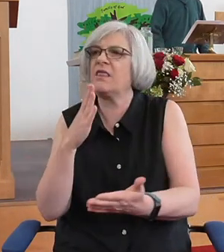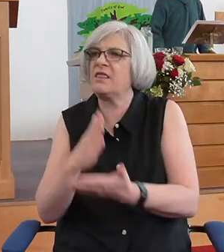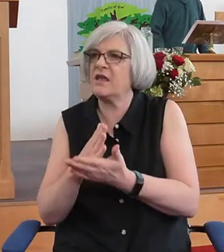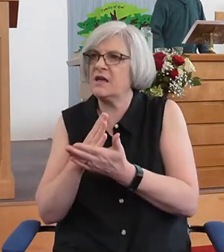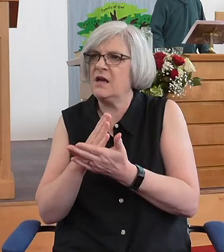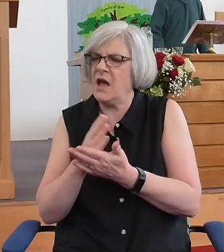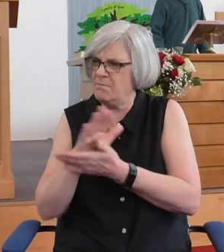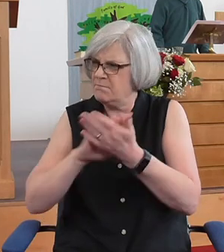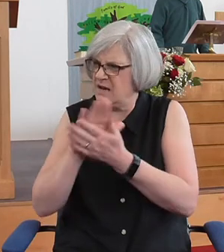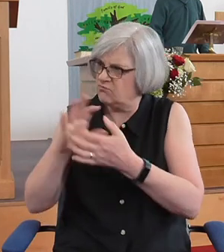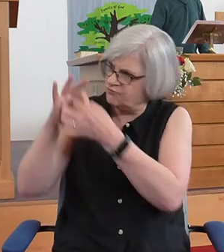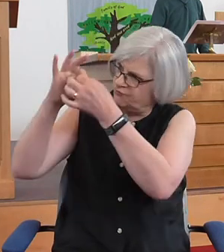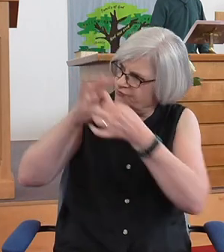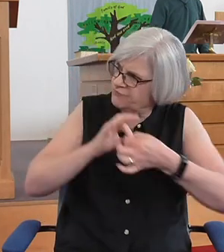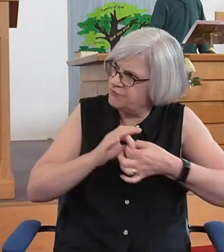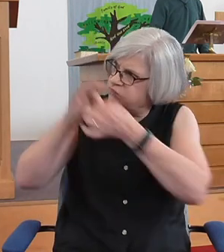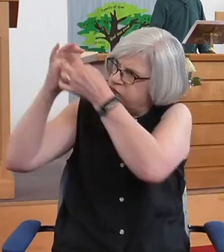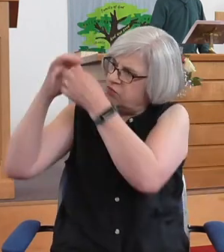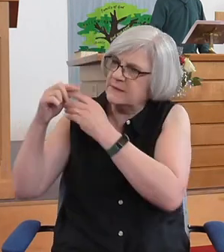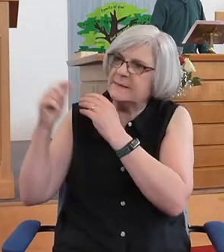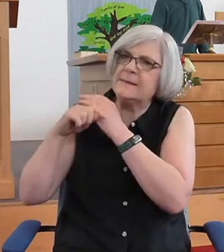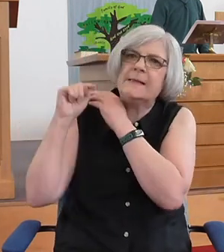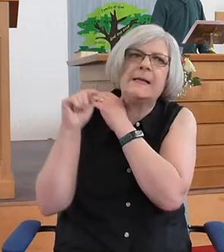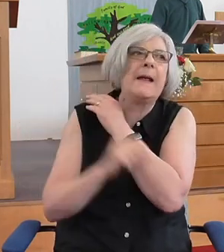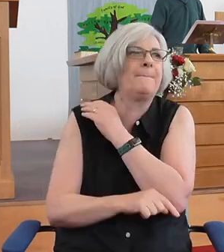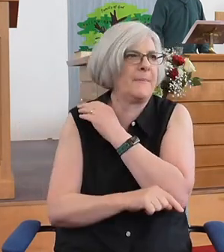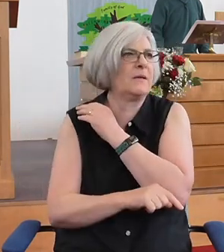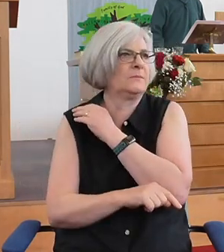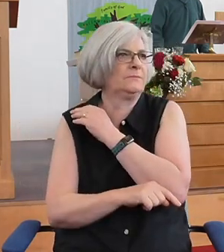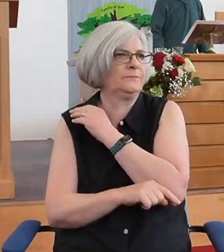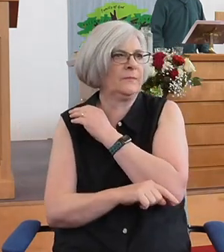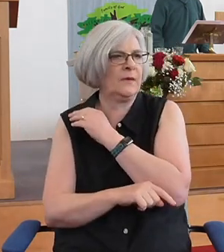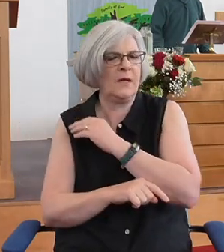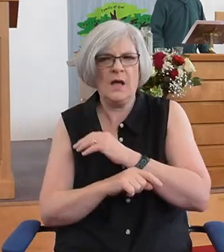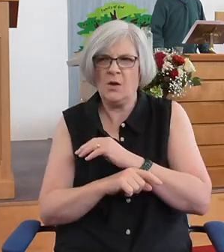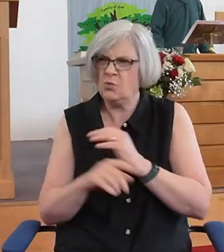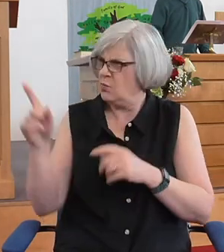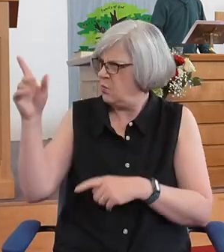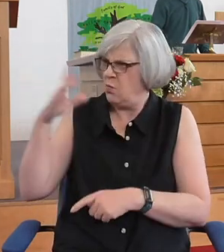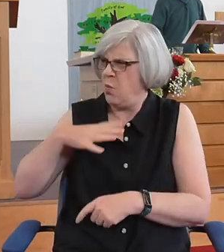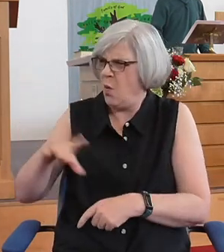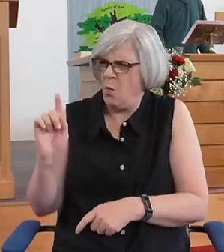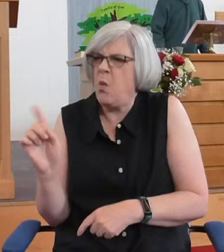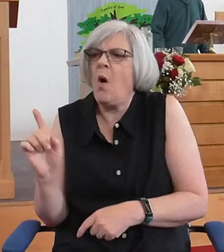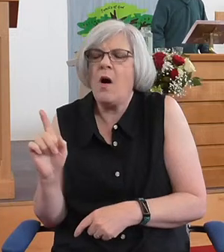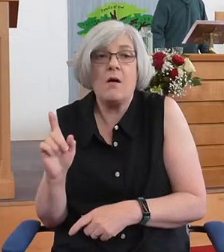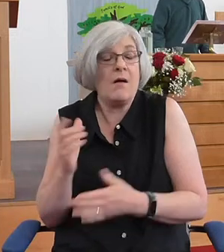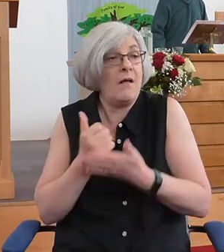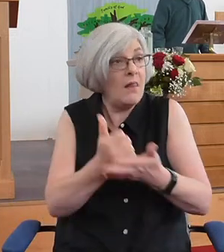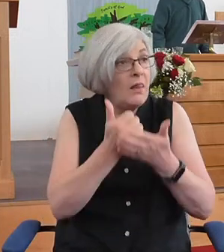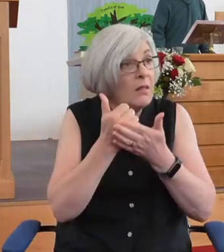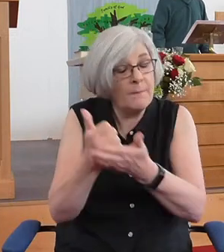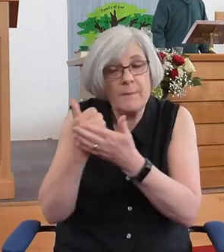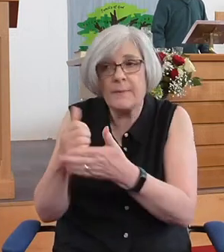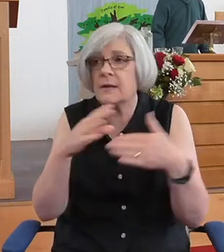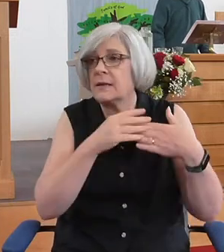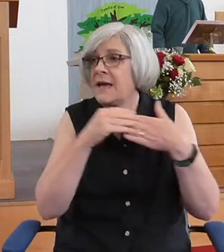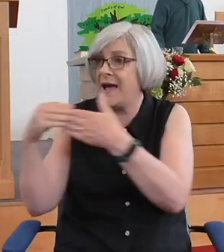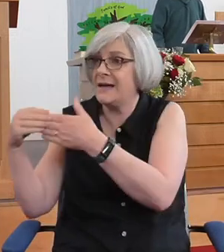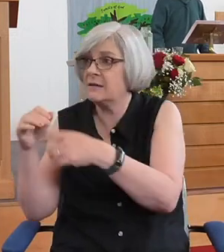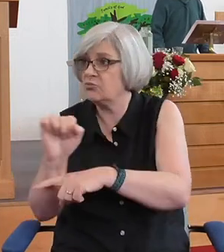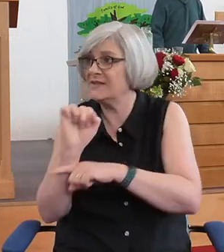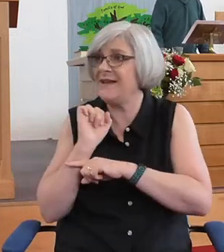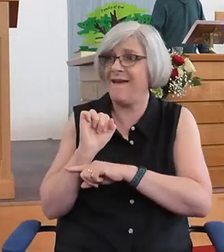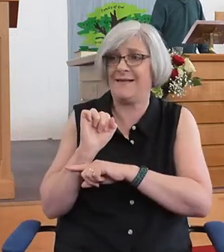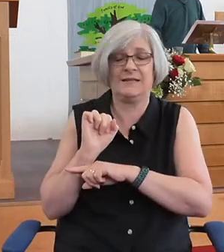you. Your desire is to help us, guide us, and direct us. You want the very best